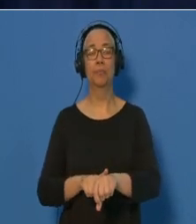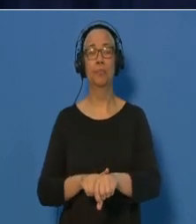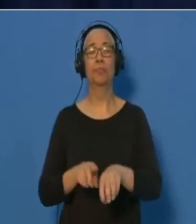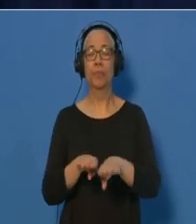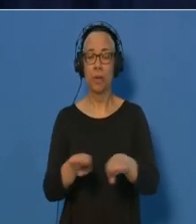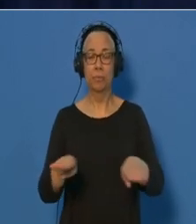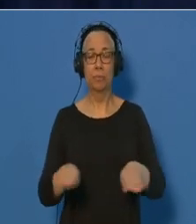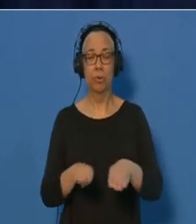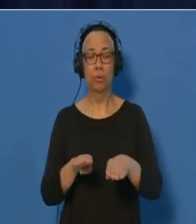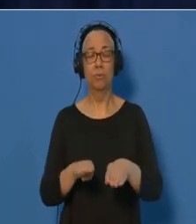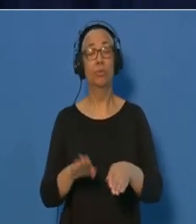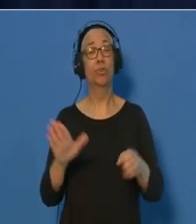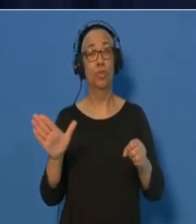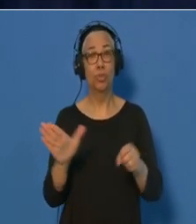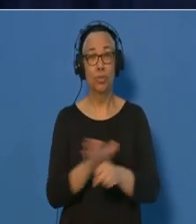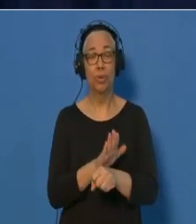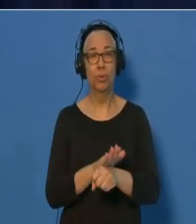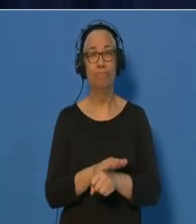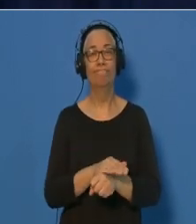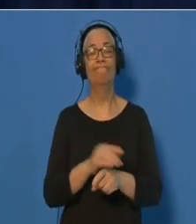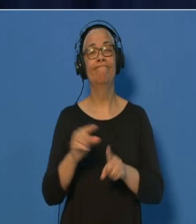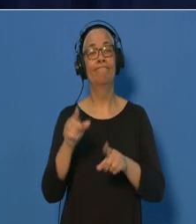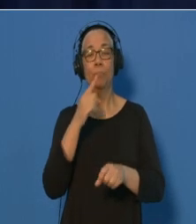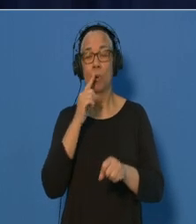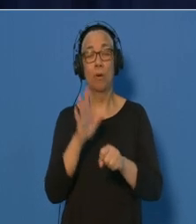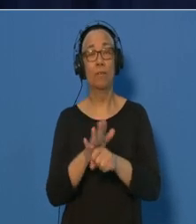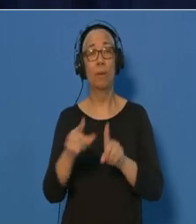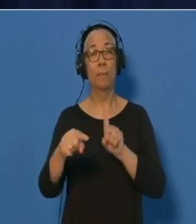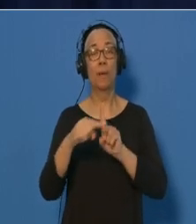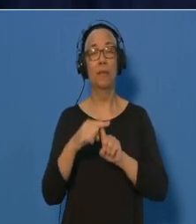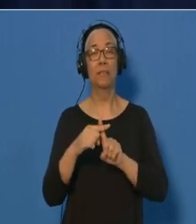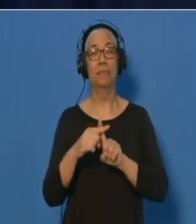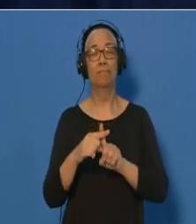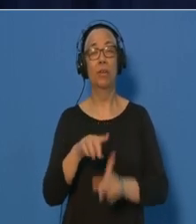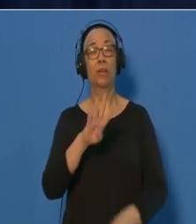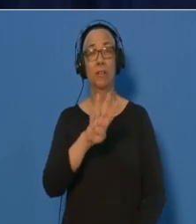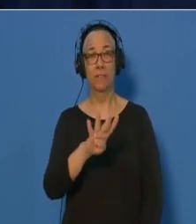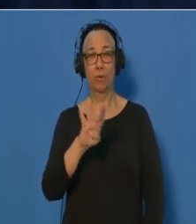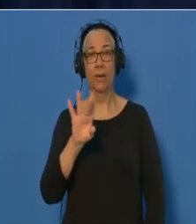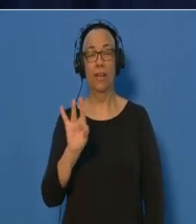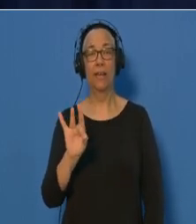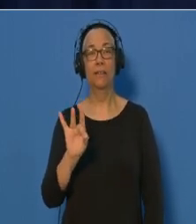Bermuda's total confirmed positive cases stands at 48.